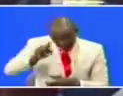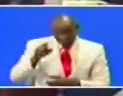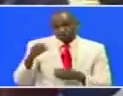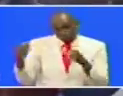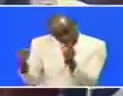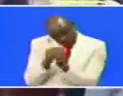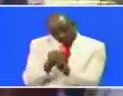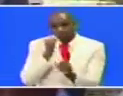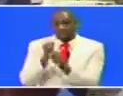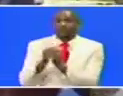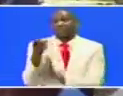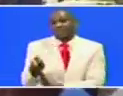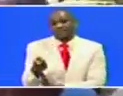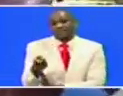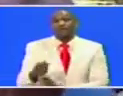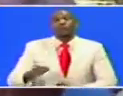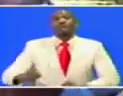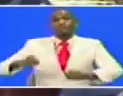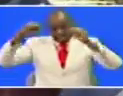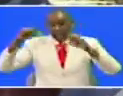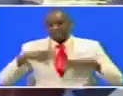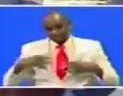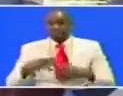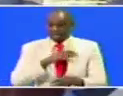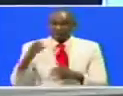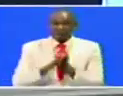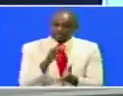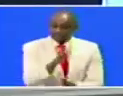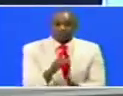sets of law, for the mighty and for the small people. The independent